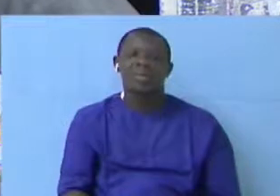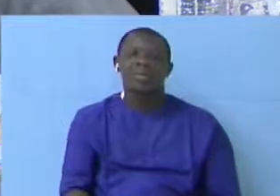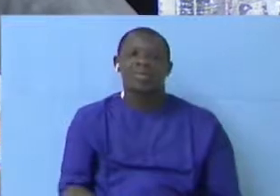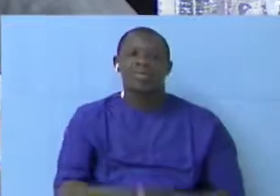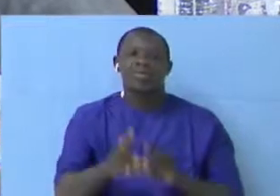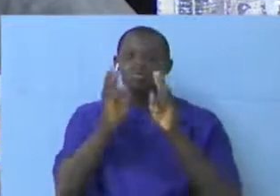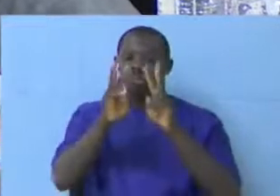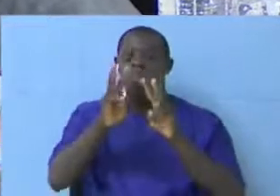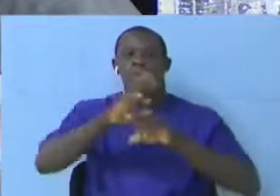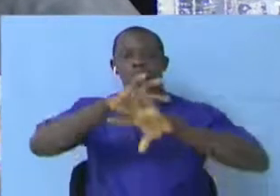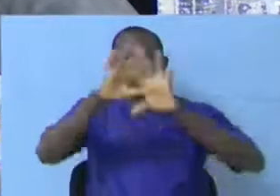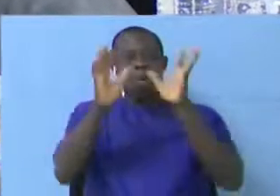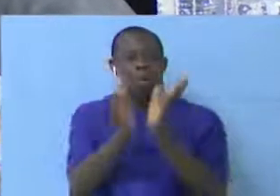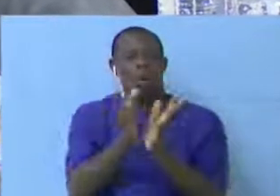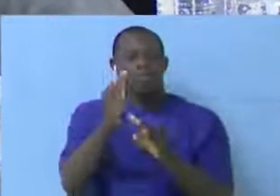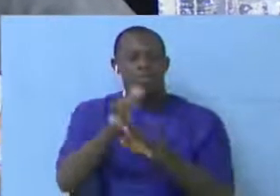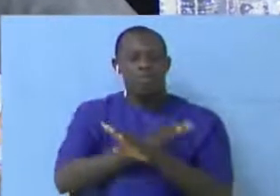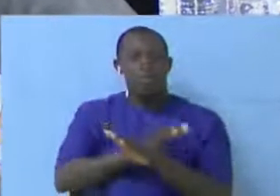previous dealings.